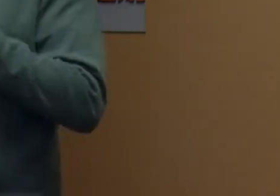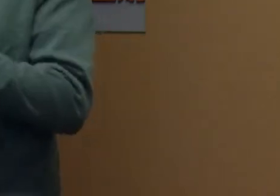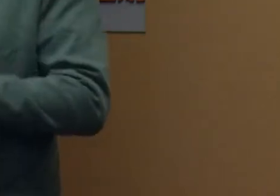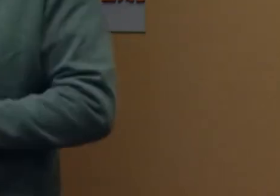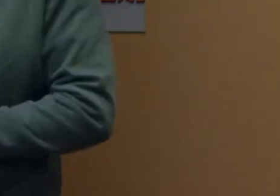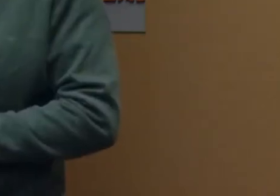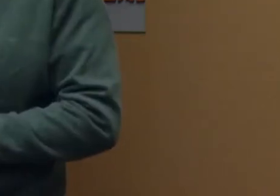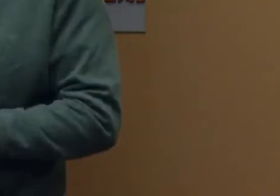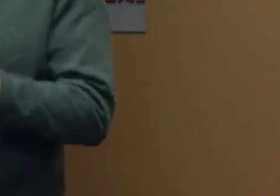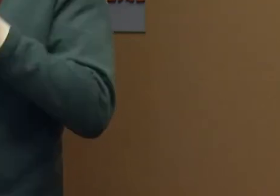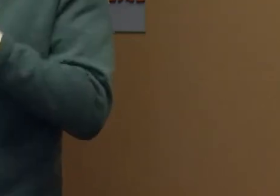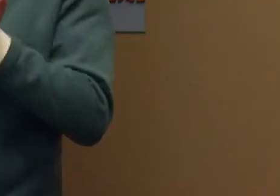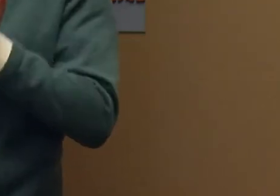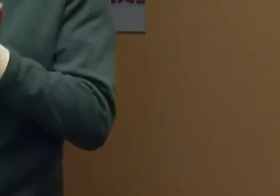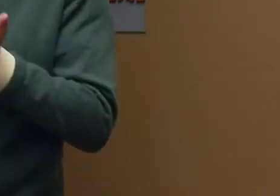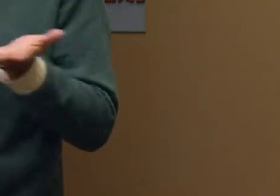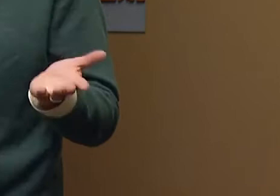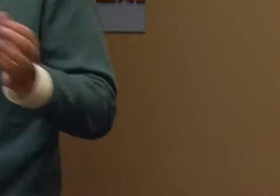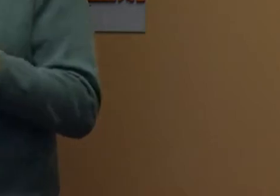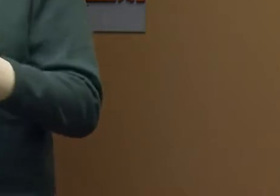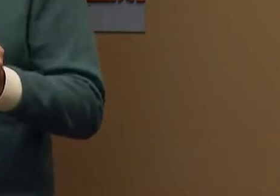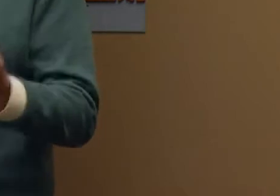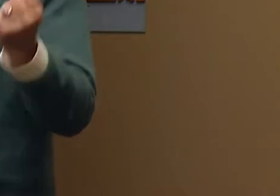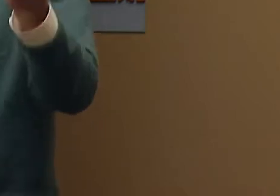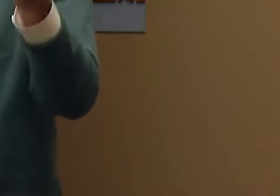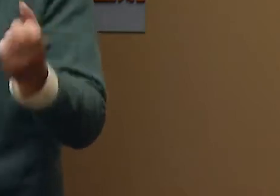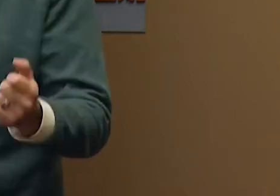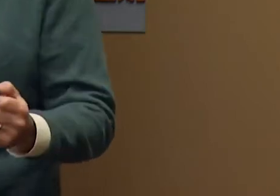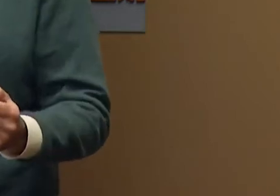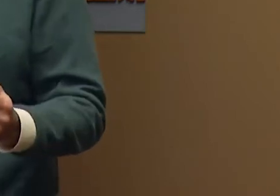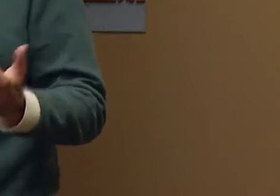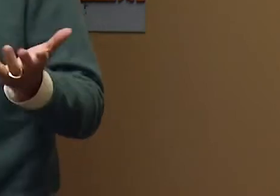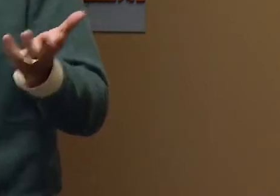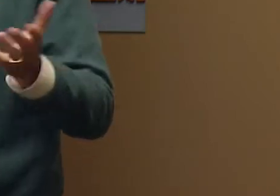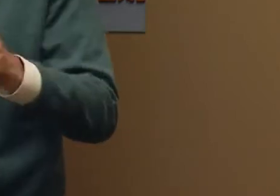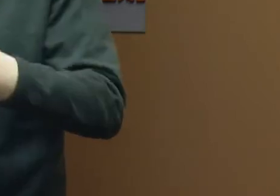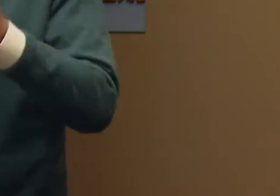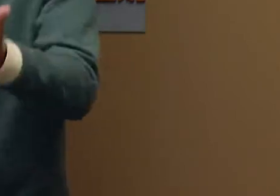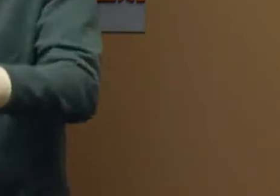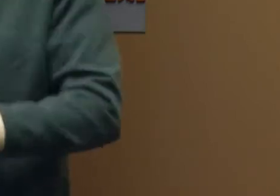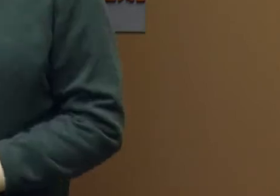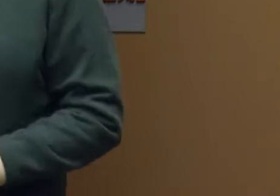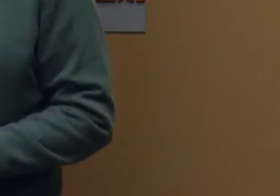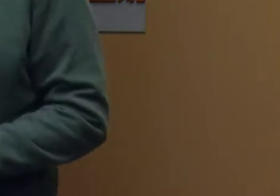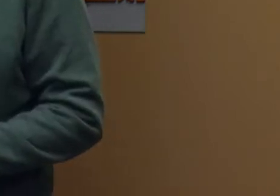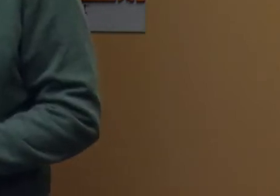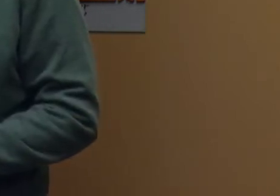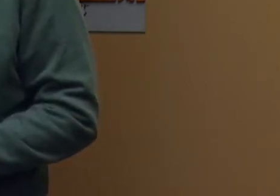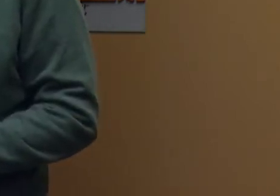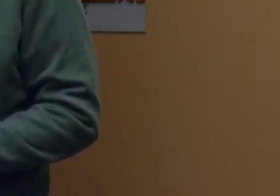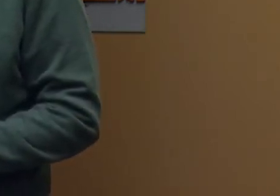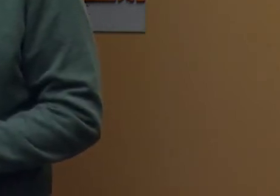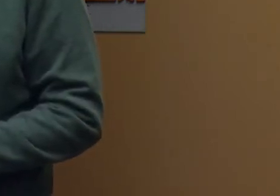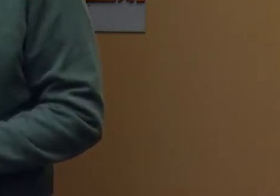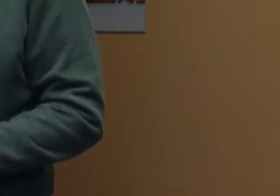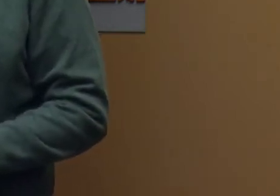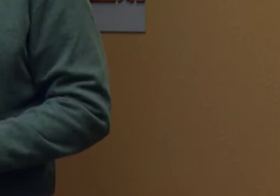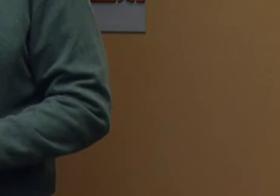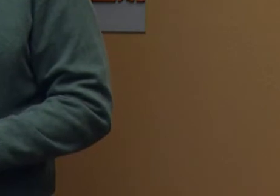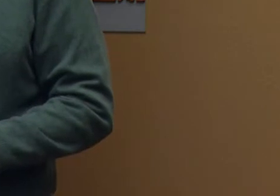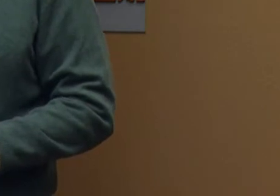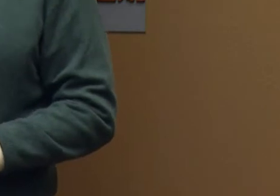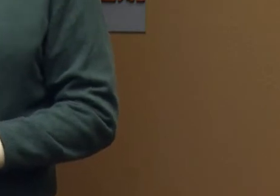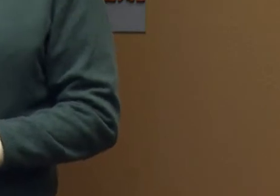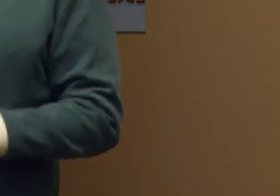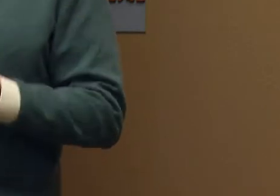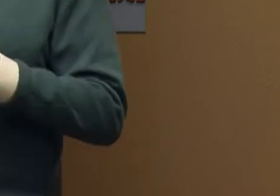So I expect this to be a discussion type day today more than just all lecture.